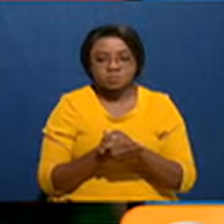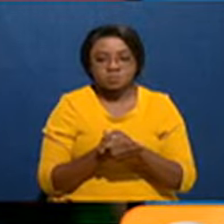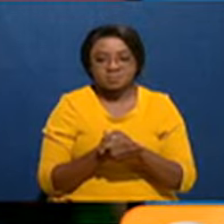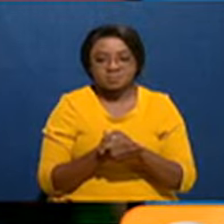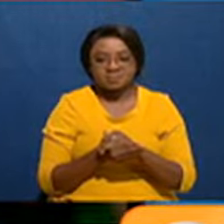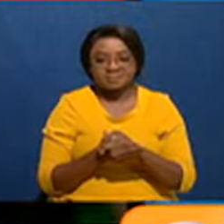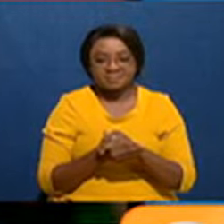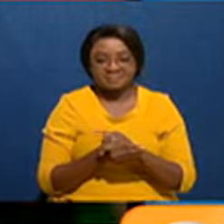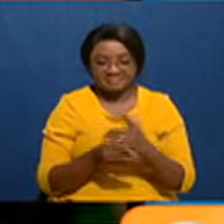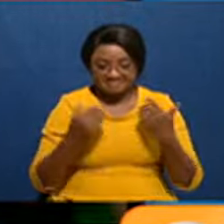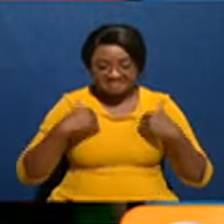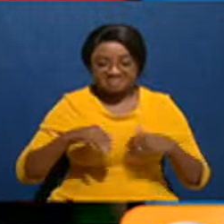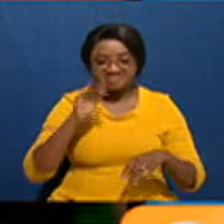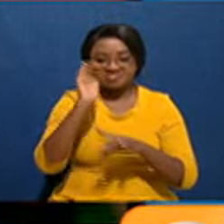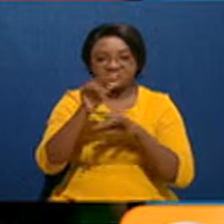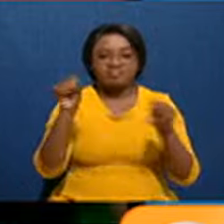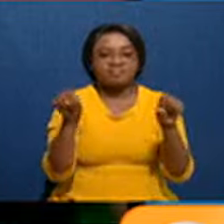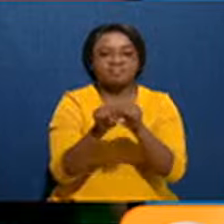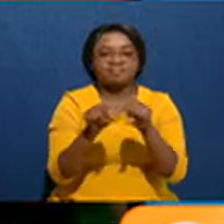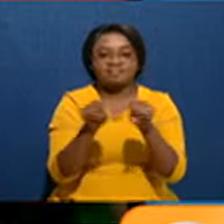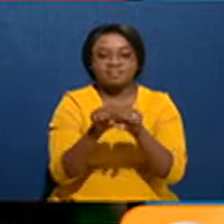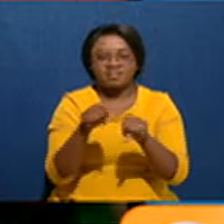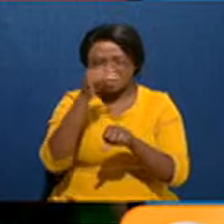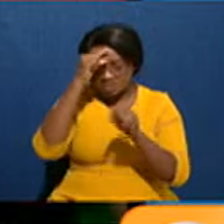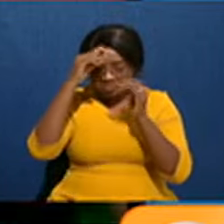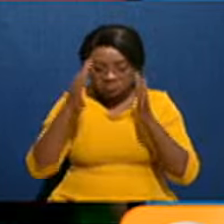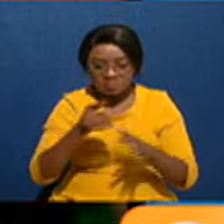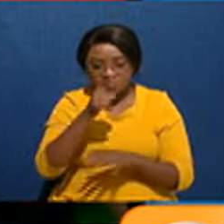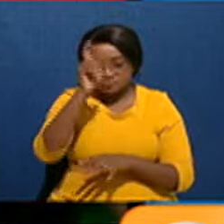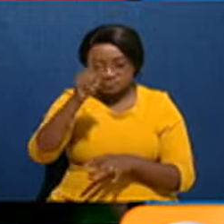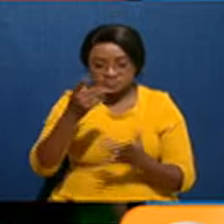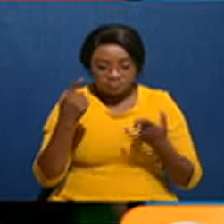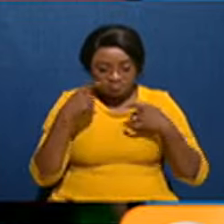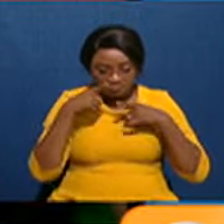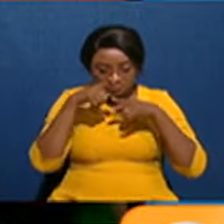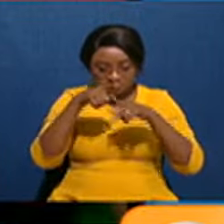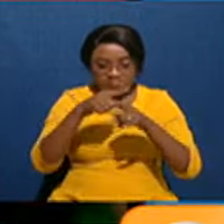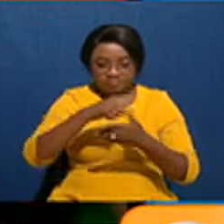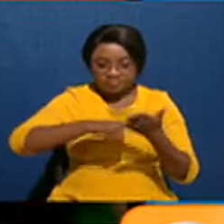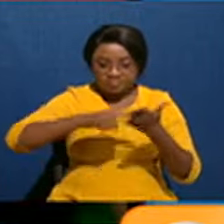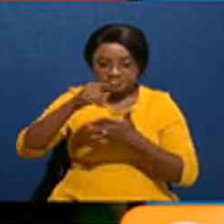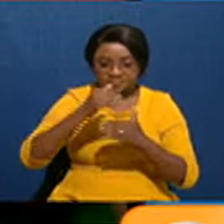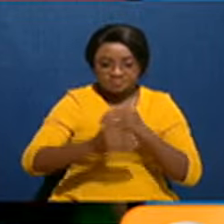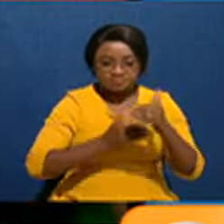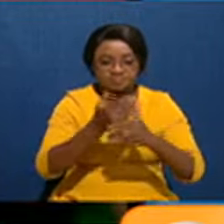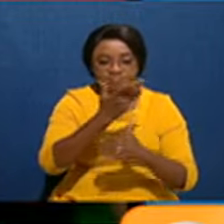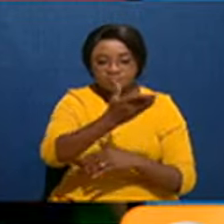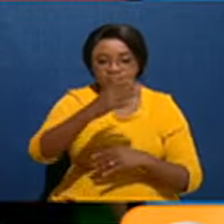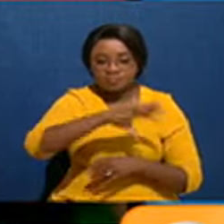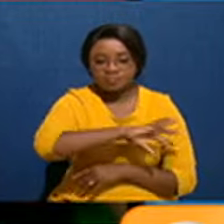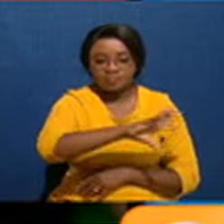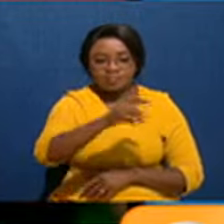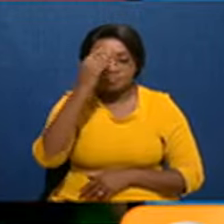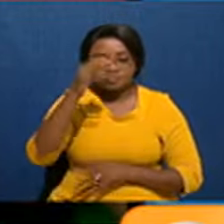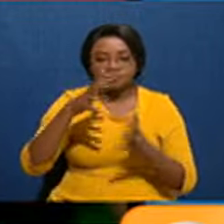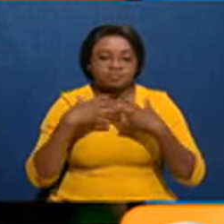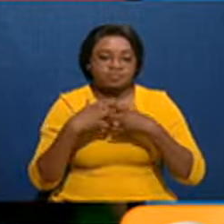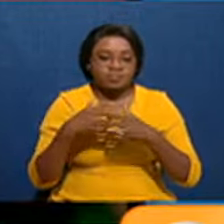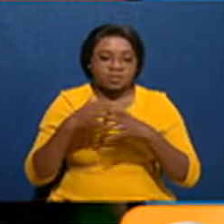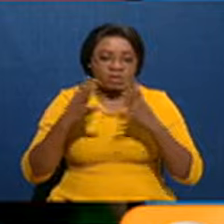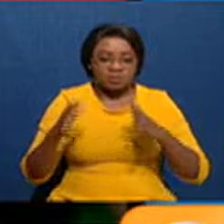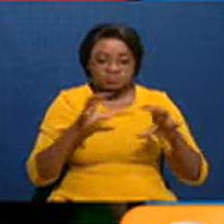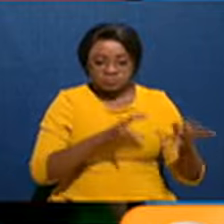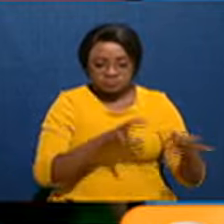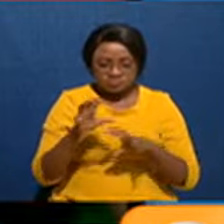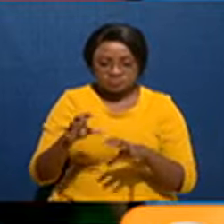And I'm calling upon Governor Sakaja that you need to streamline the approval process in the county, because our engineers are suffering. They are submitting